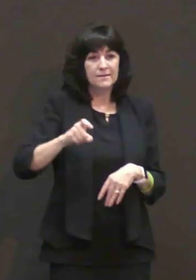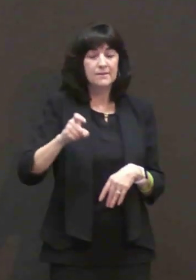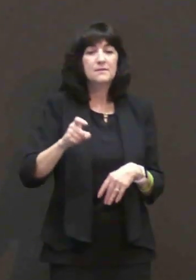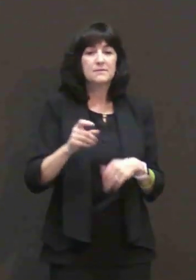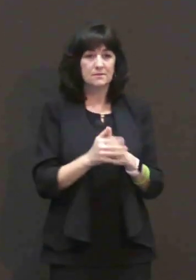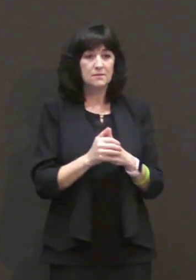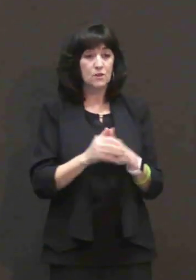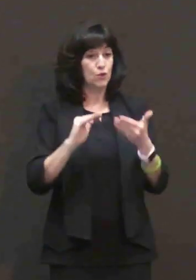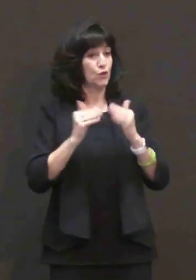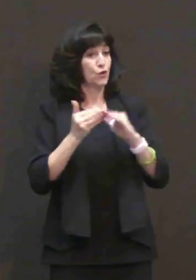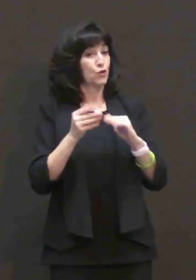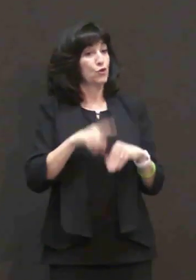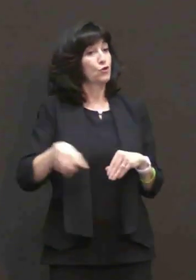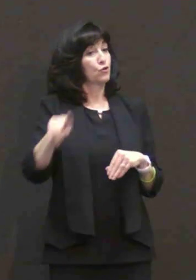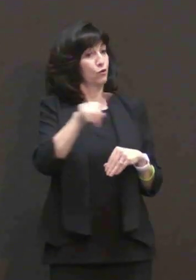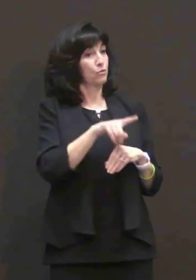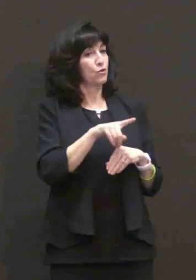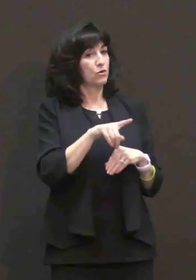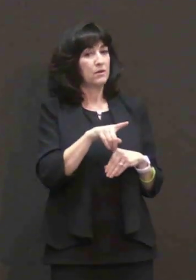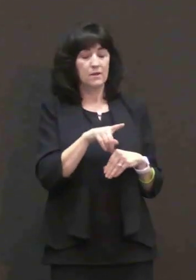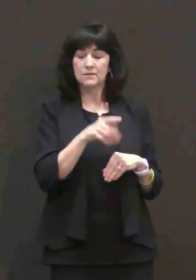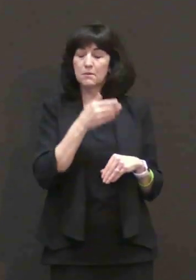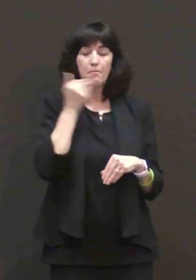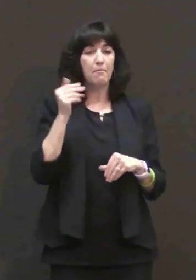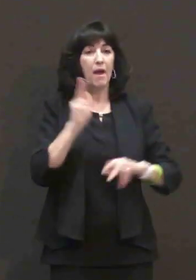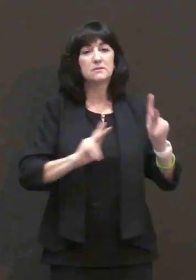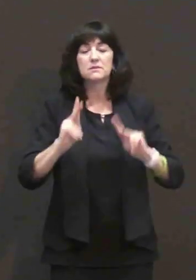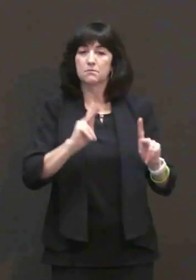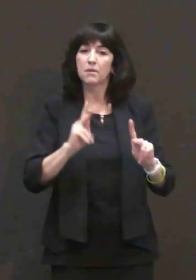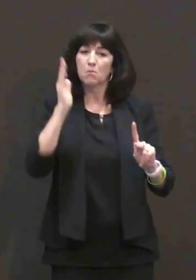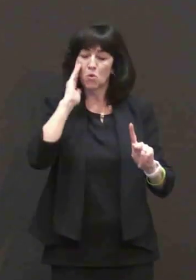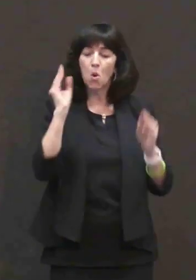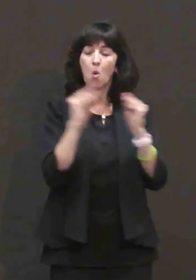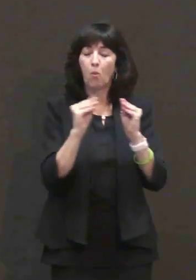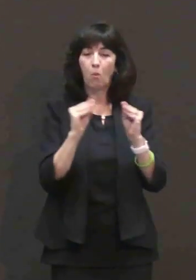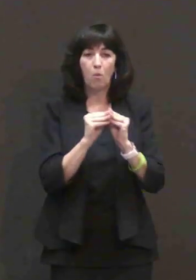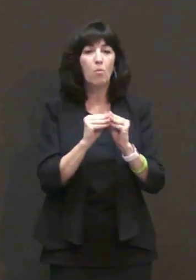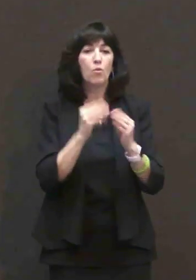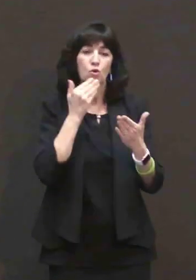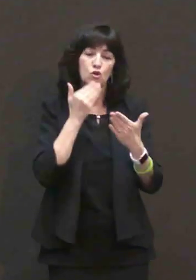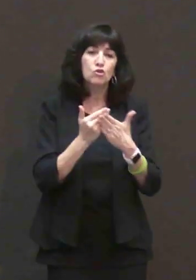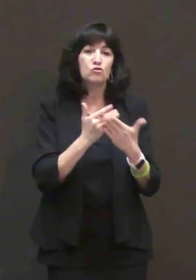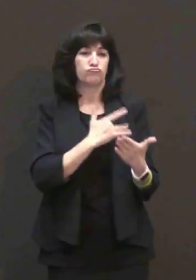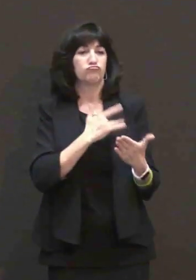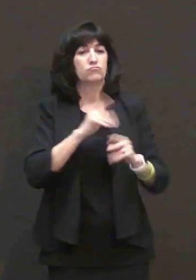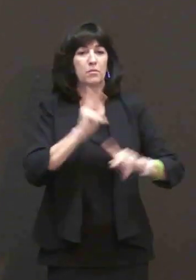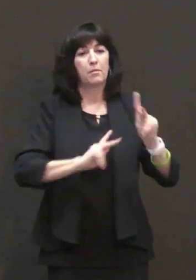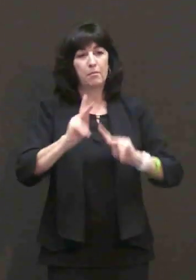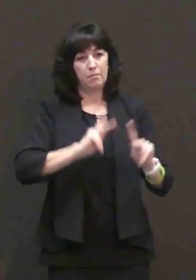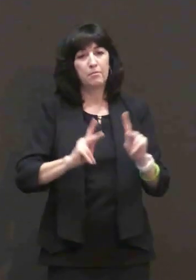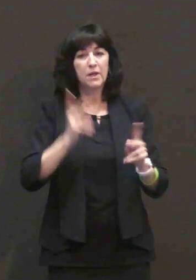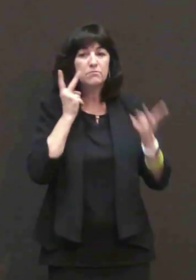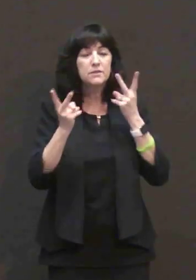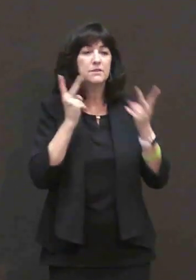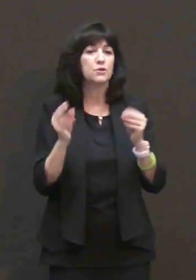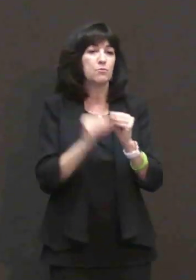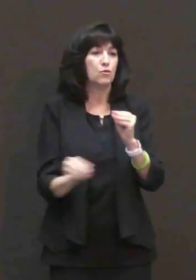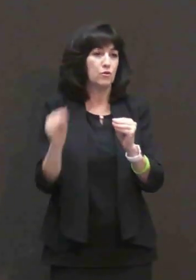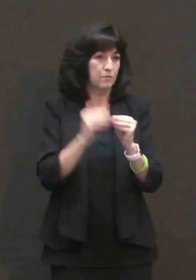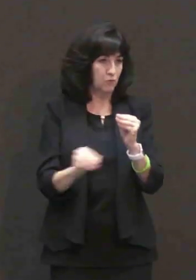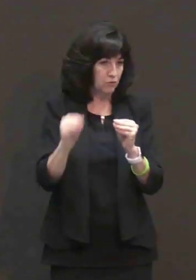says, and I think we've seen the best of them, and I know there's more to come. So as I opened up with, we're watching the hospital